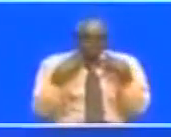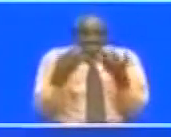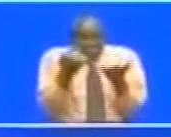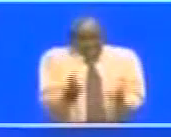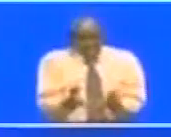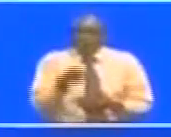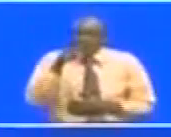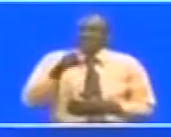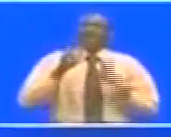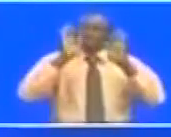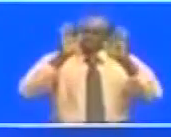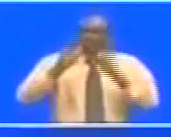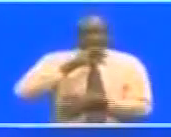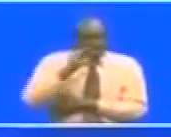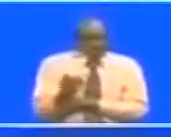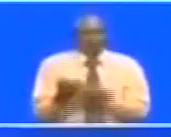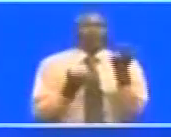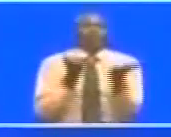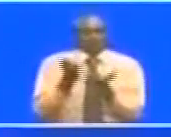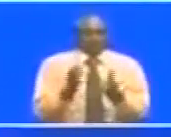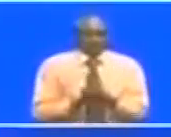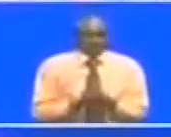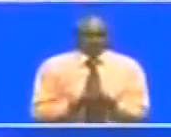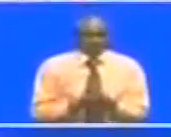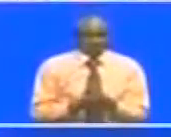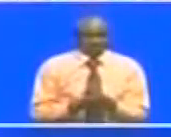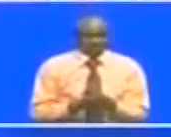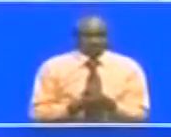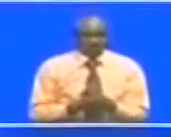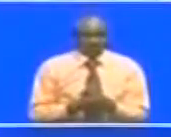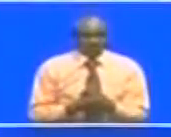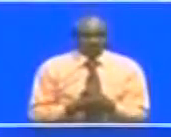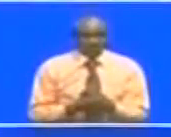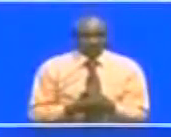country's most important city for business and government.